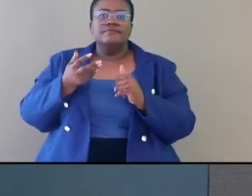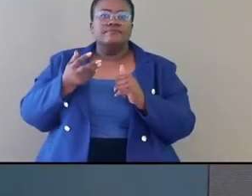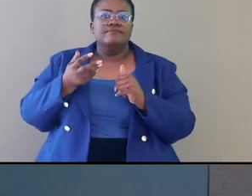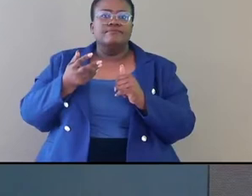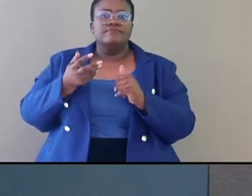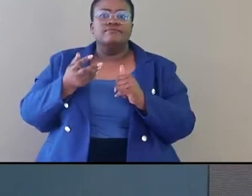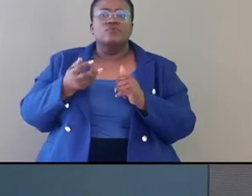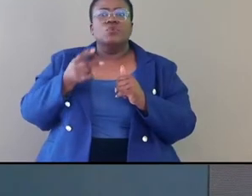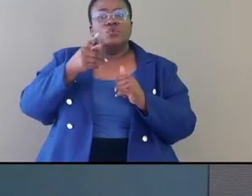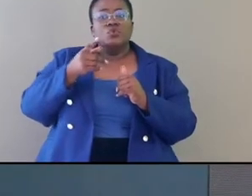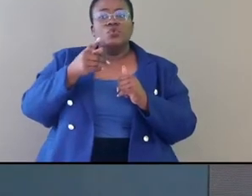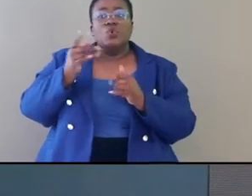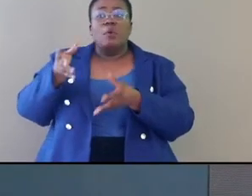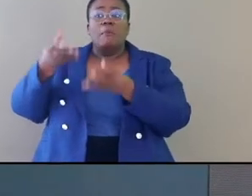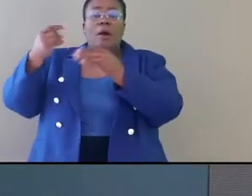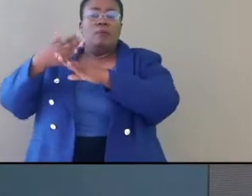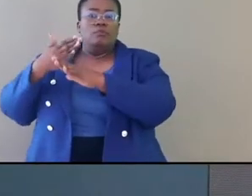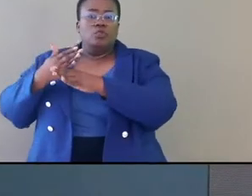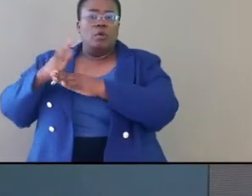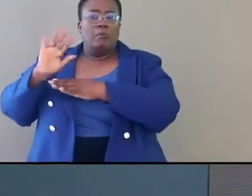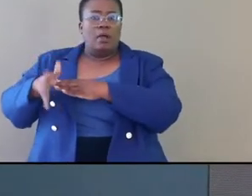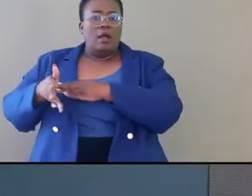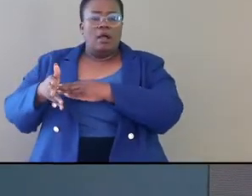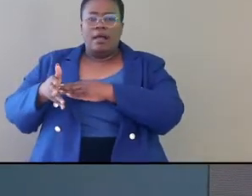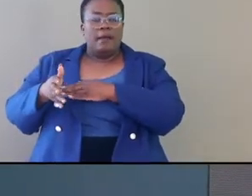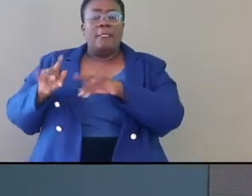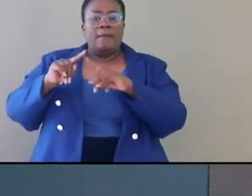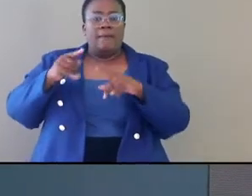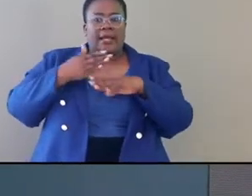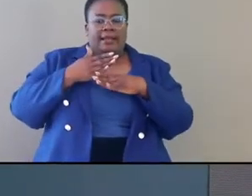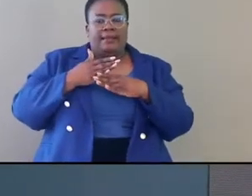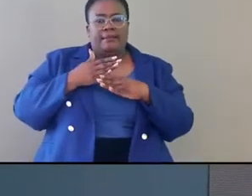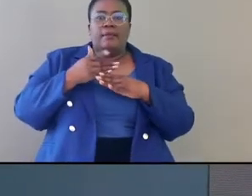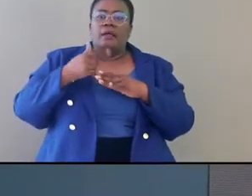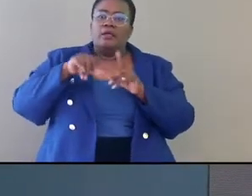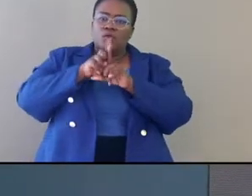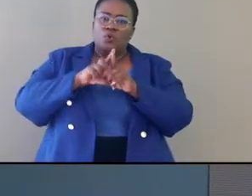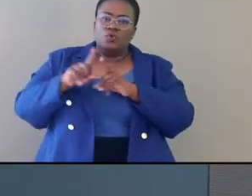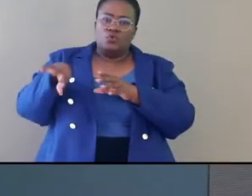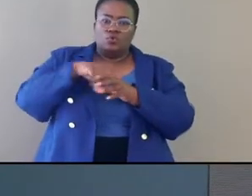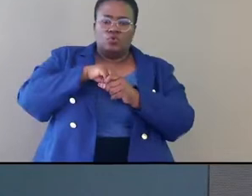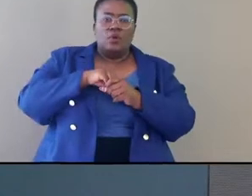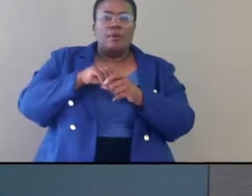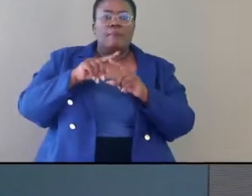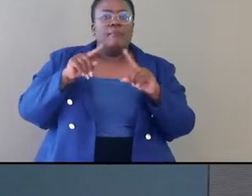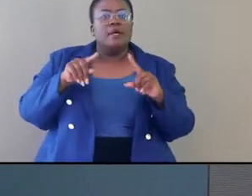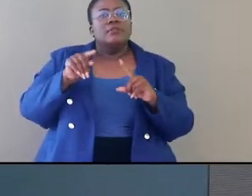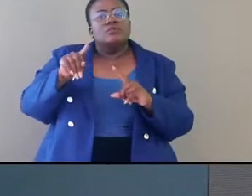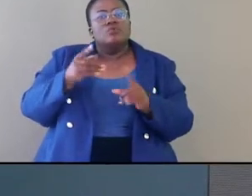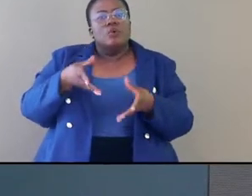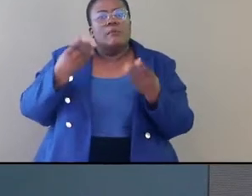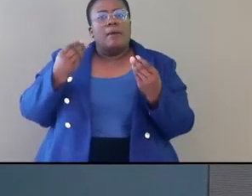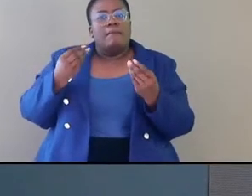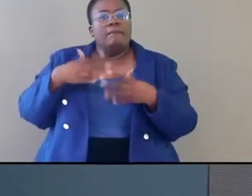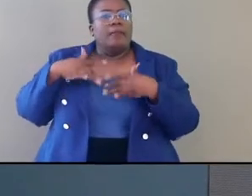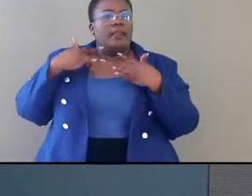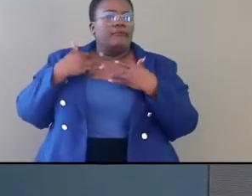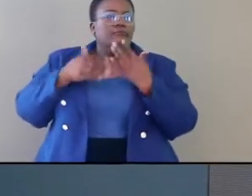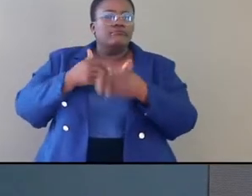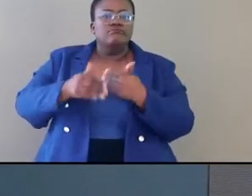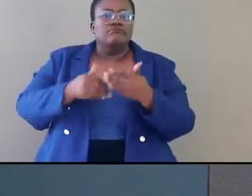ability to be in the workforce which is one of it. Labor is a part of social reproductive process but the ability to secure our livelihoods particularly